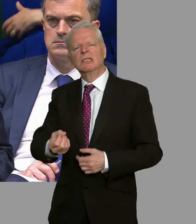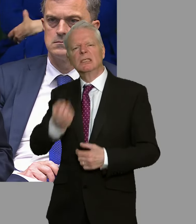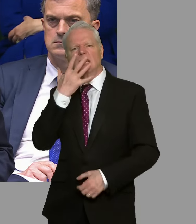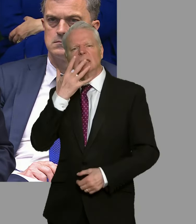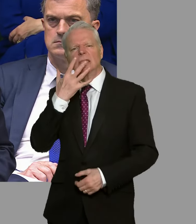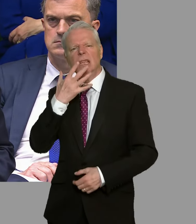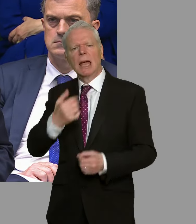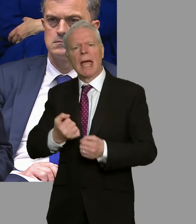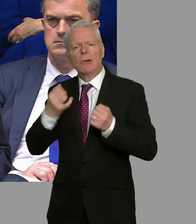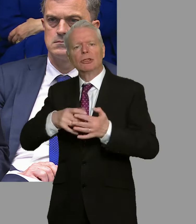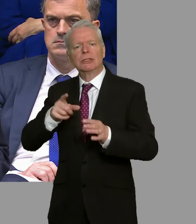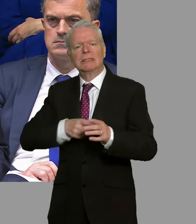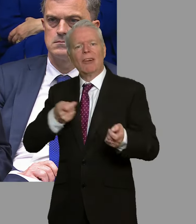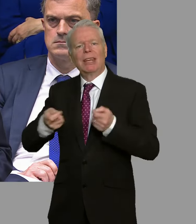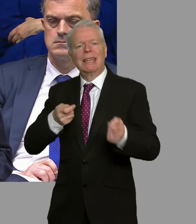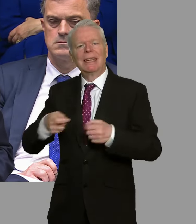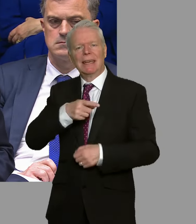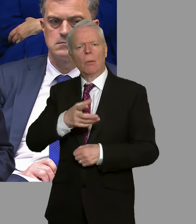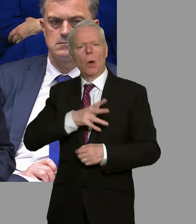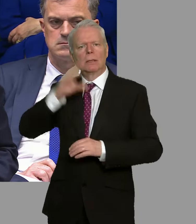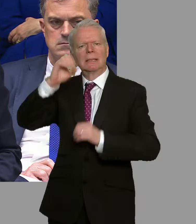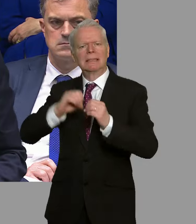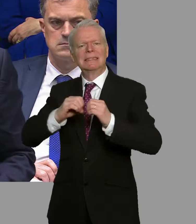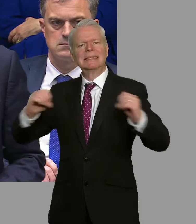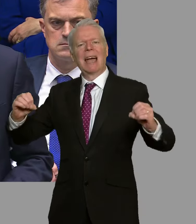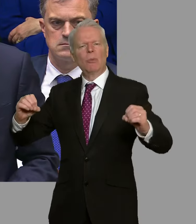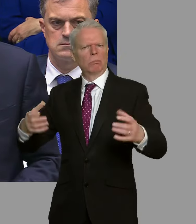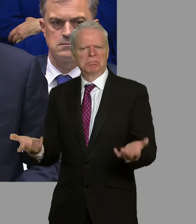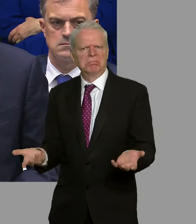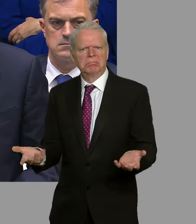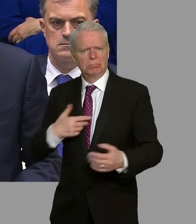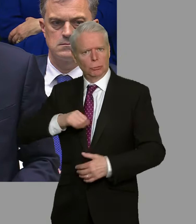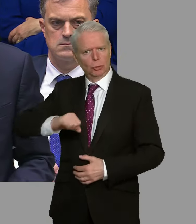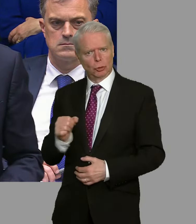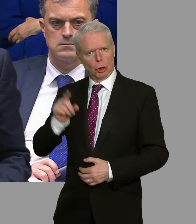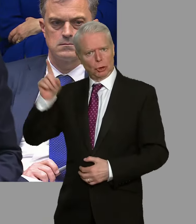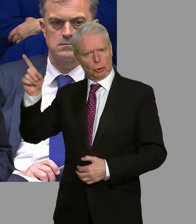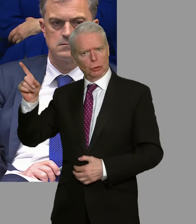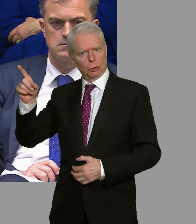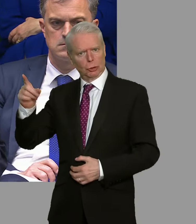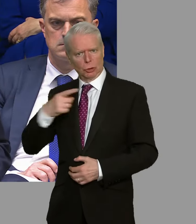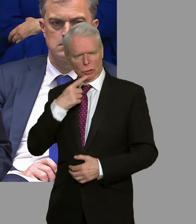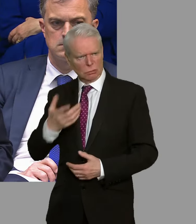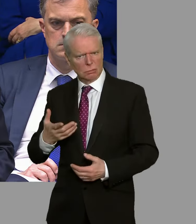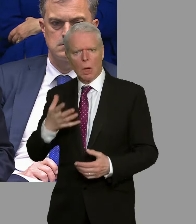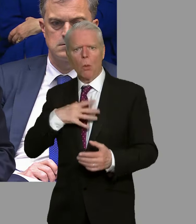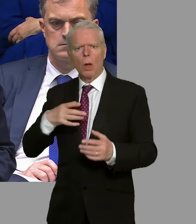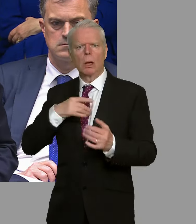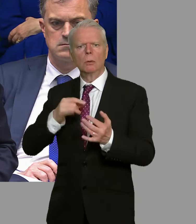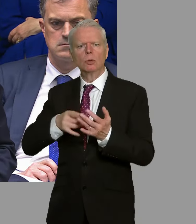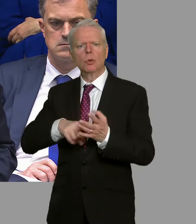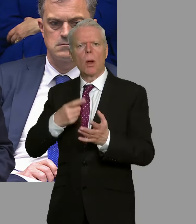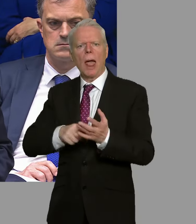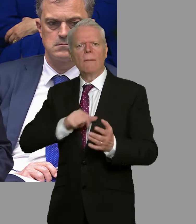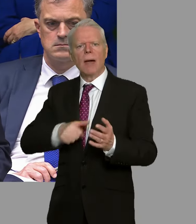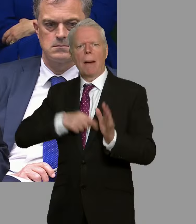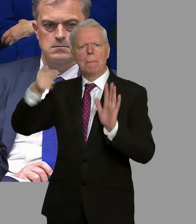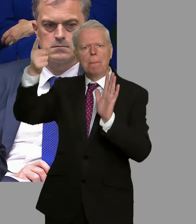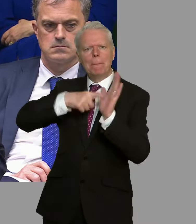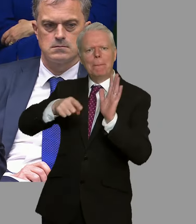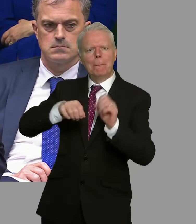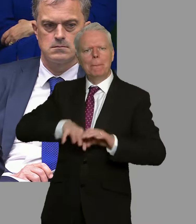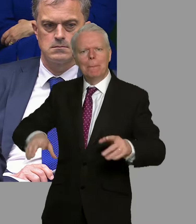his crazed crank policies that will put jobs at risk and rip up farmland. So when will the Prime Minister step in and stop his